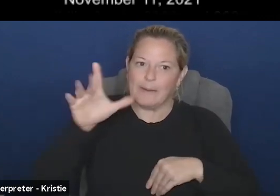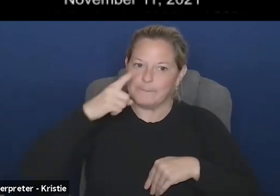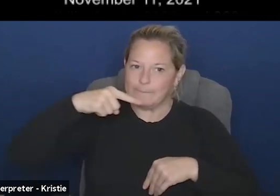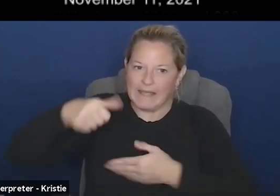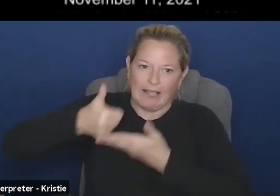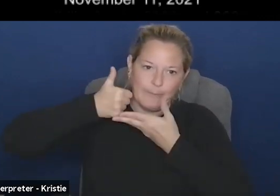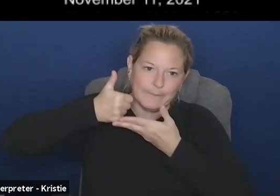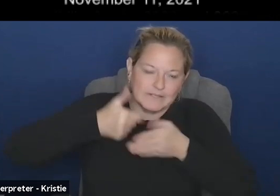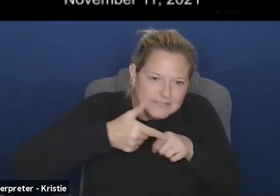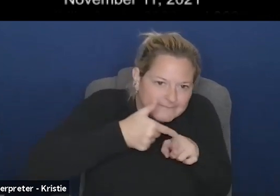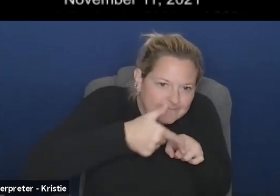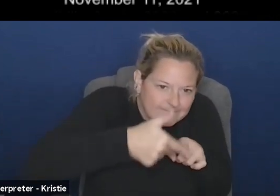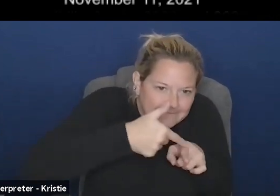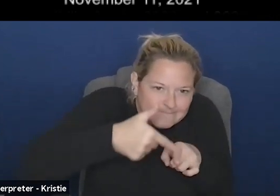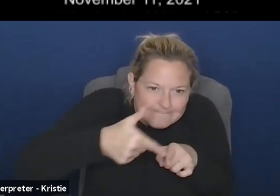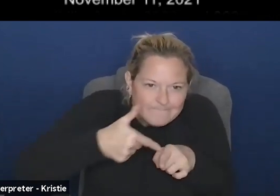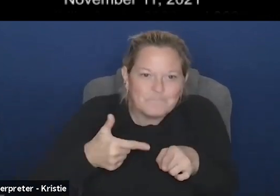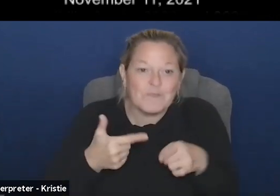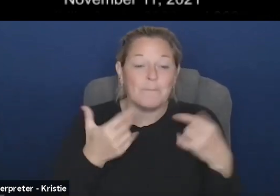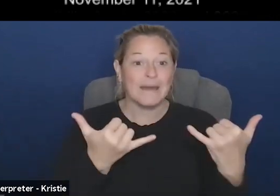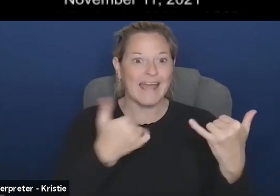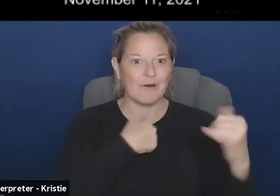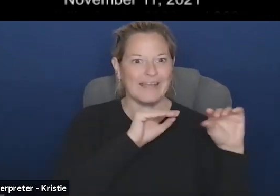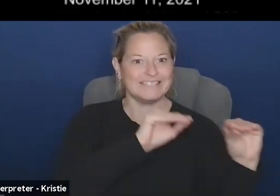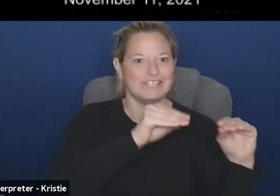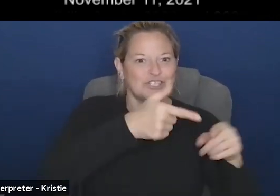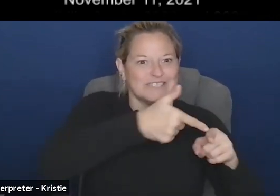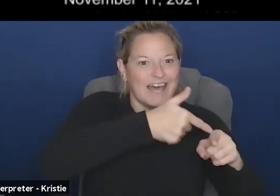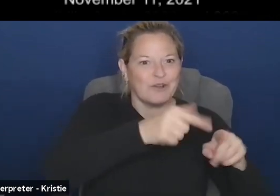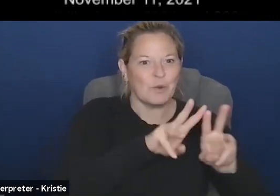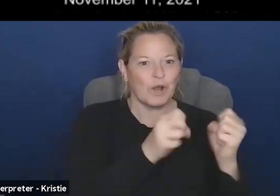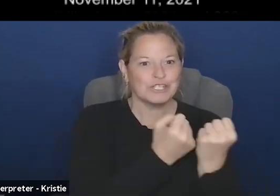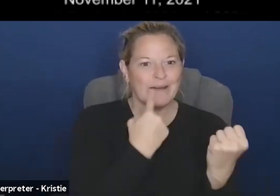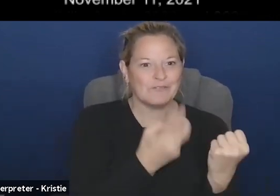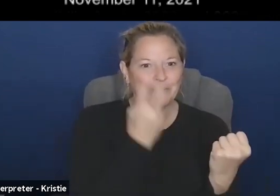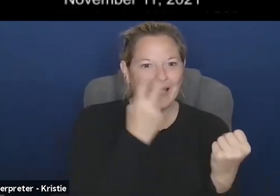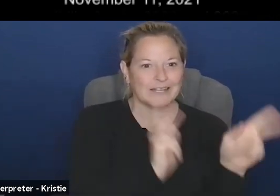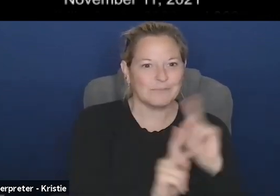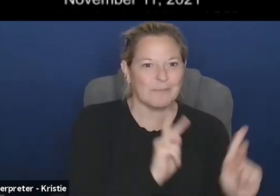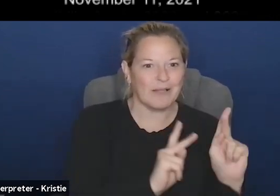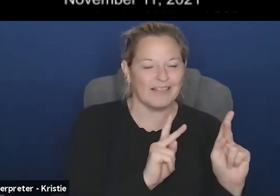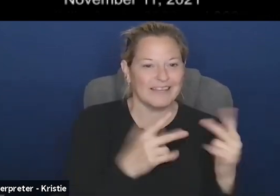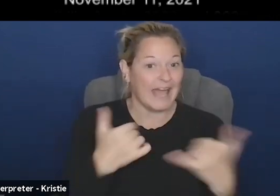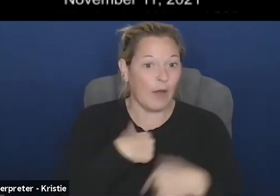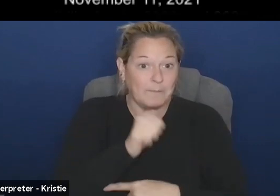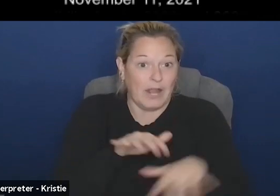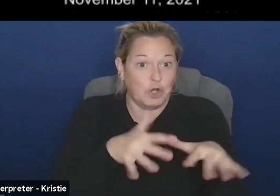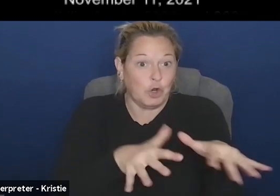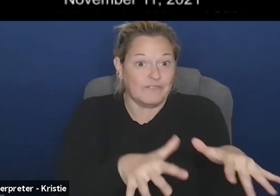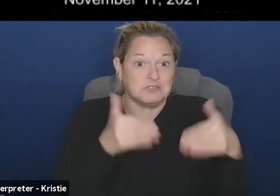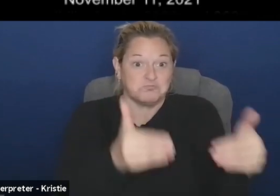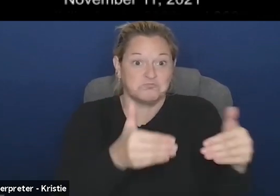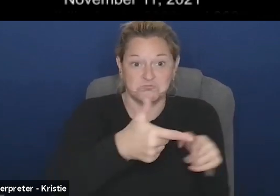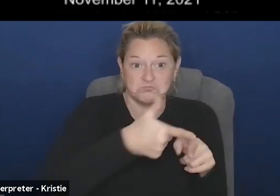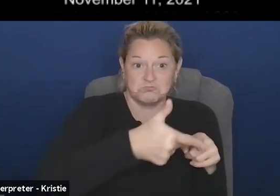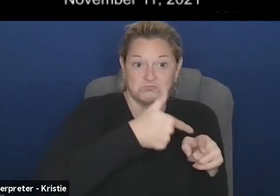soldering workshops for blind people. So that's I'm no longer nervous about that, and nobody else should be either.